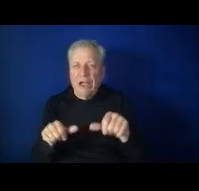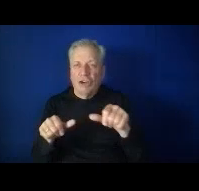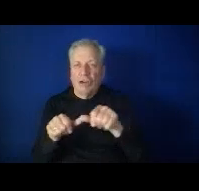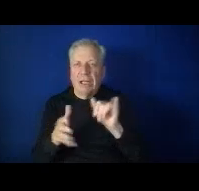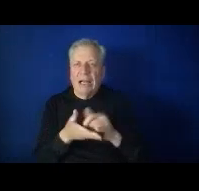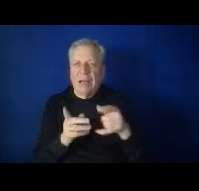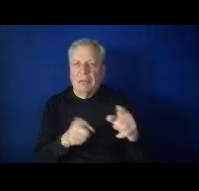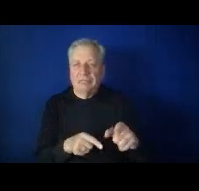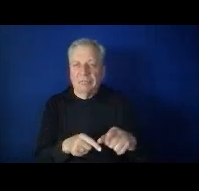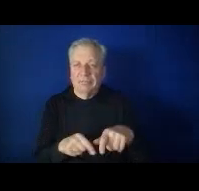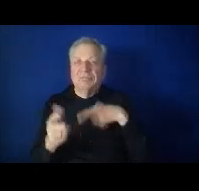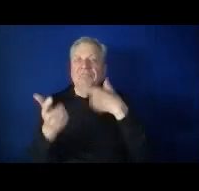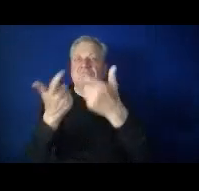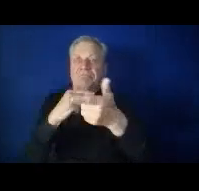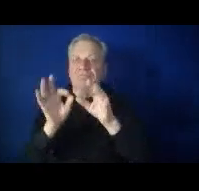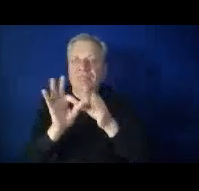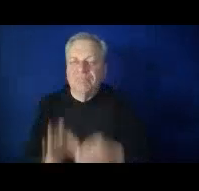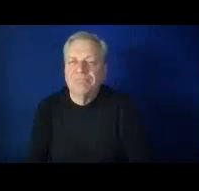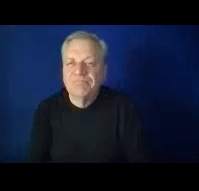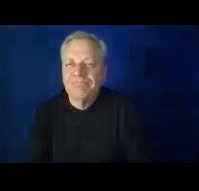happened.